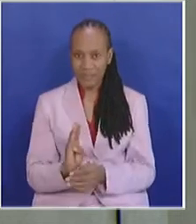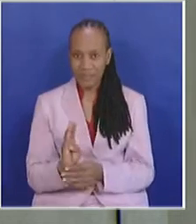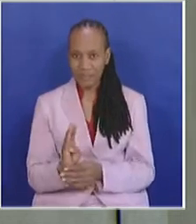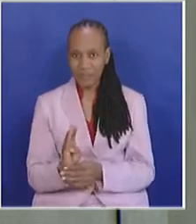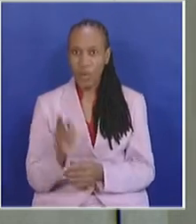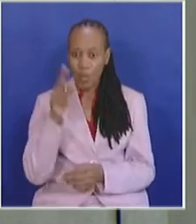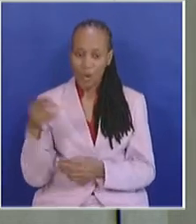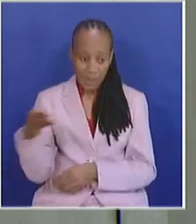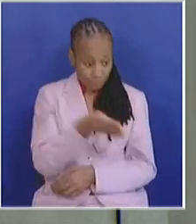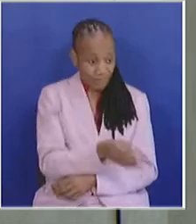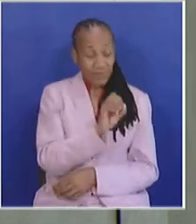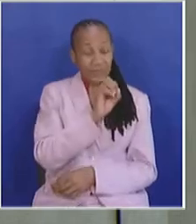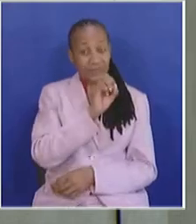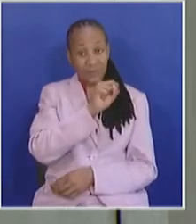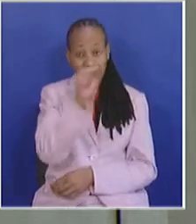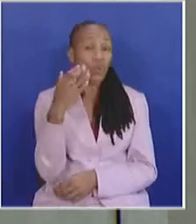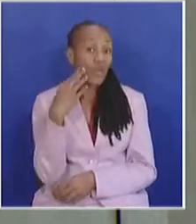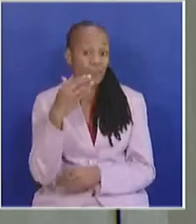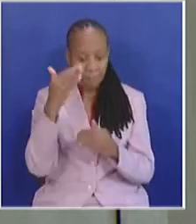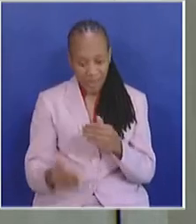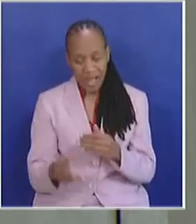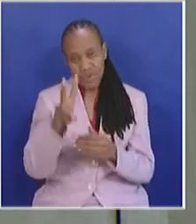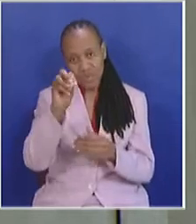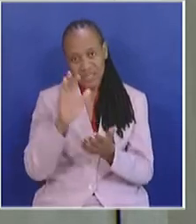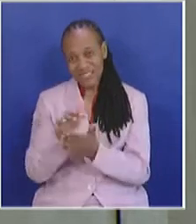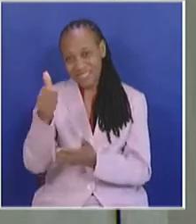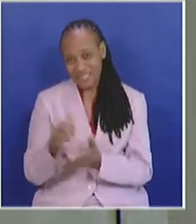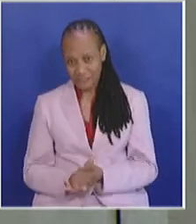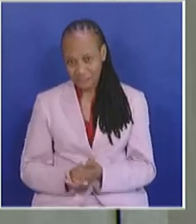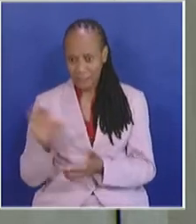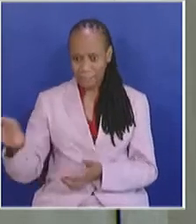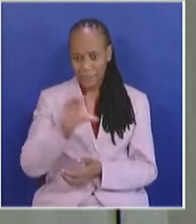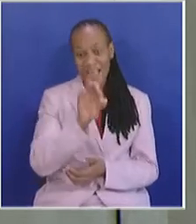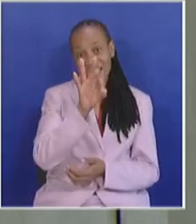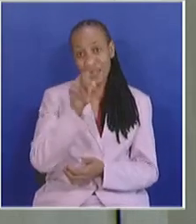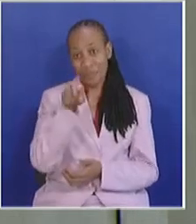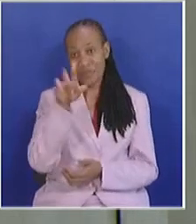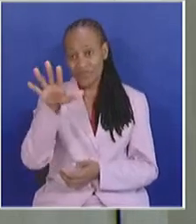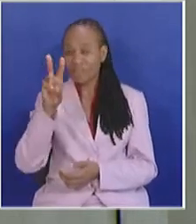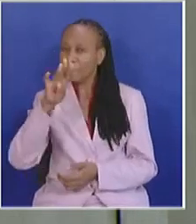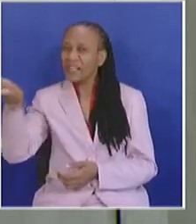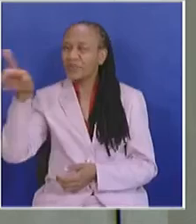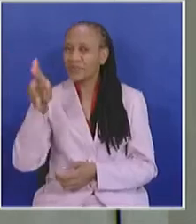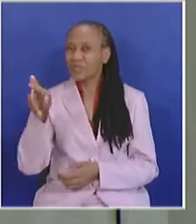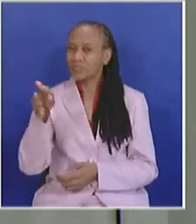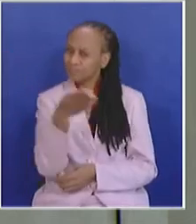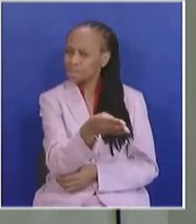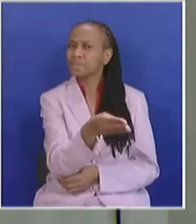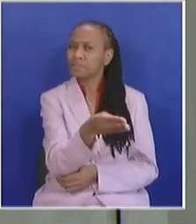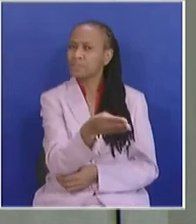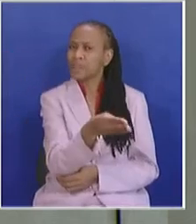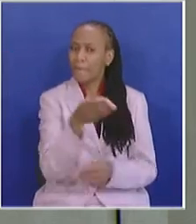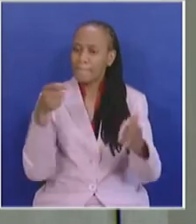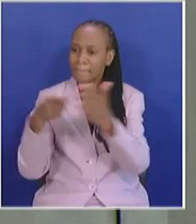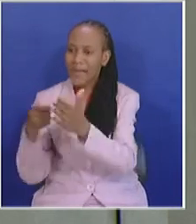end of 2016. An investment of 3.5 billion rand is also being made for the acquisition